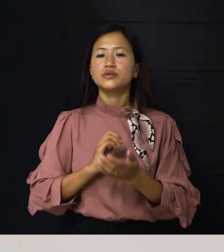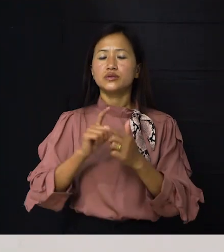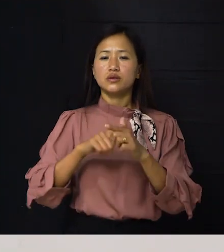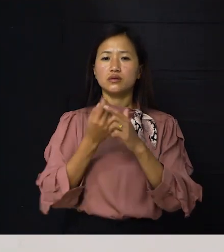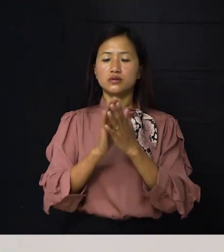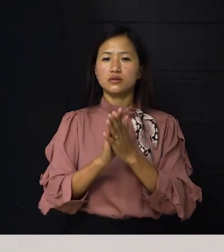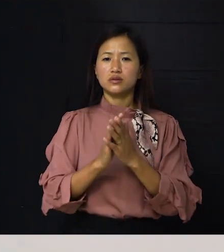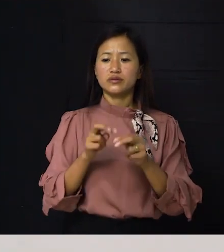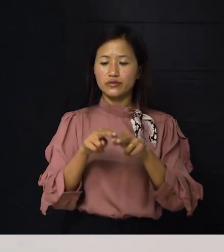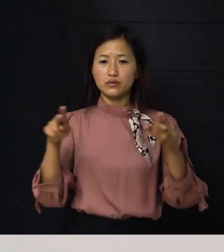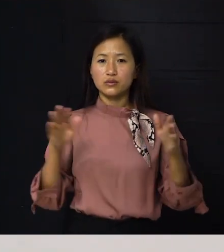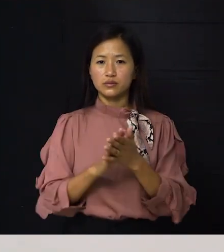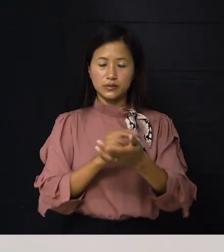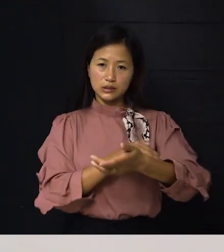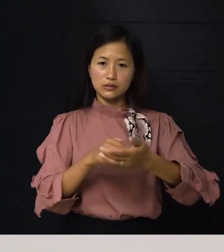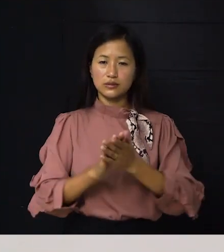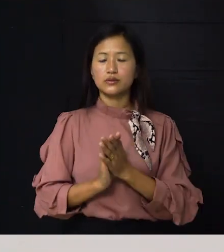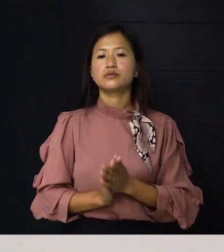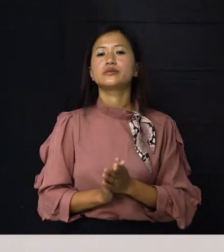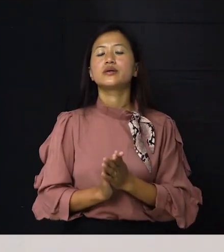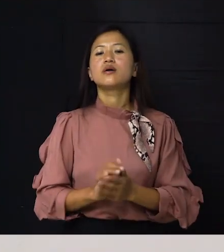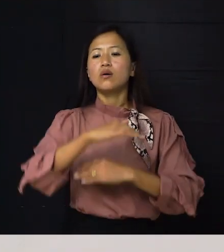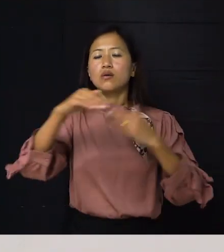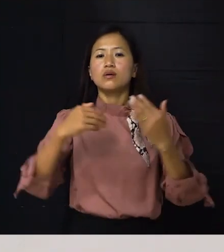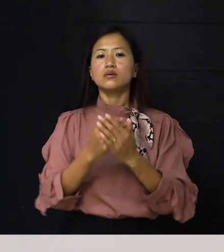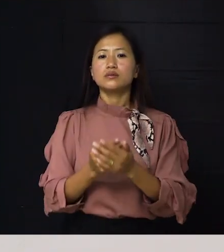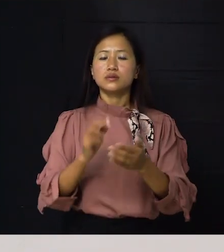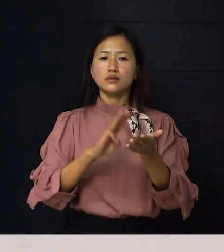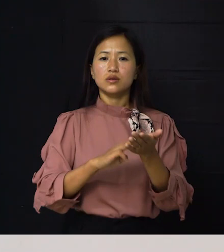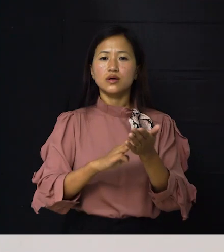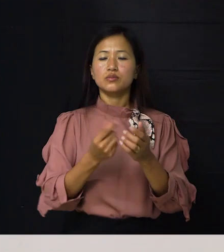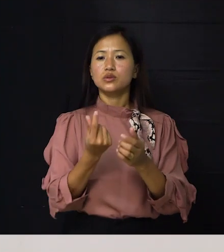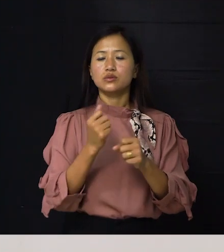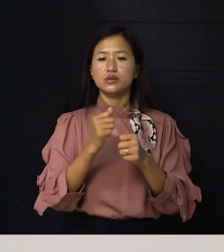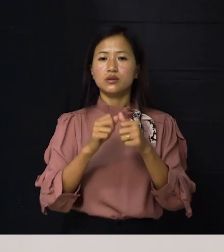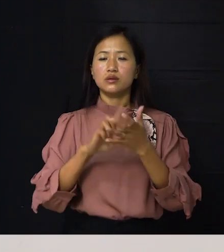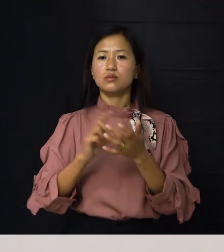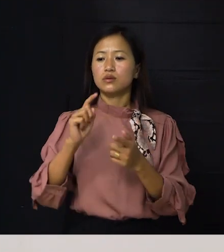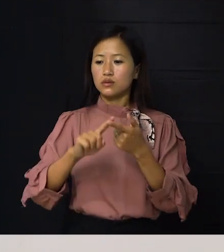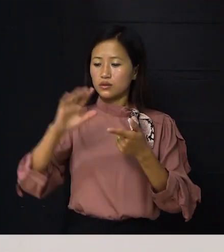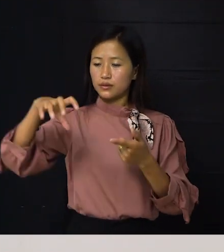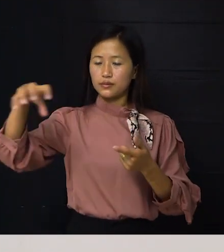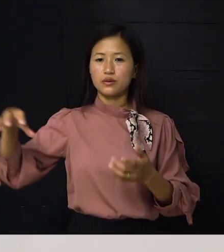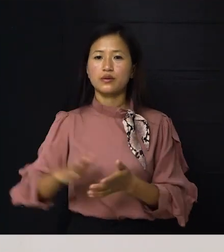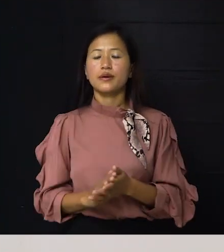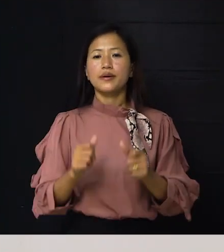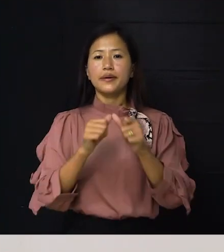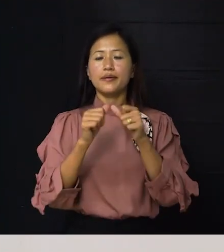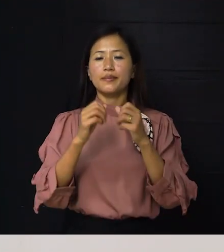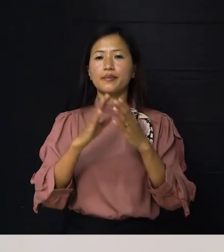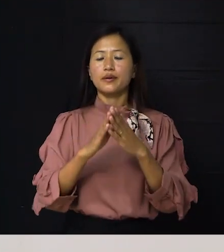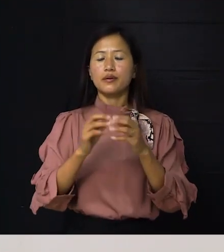Shah Jahan, and Aurangzeb. However, of all these Mughal empires, Akbar is considered as one of the